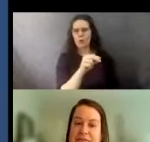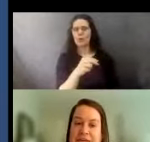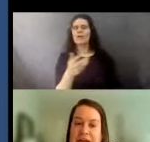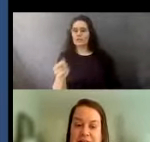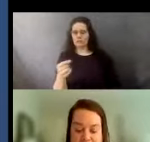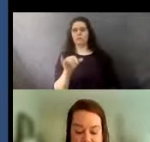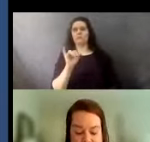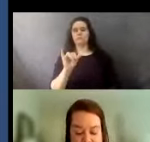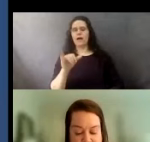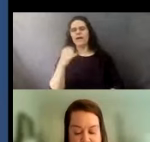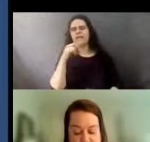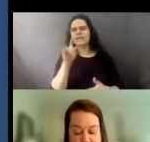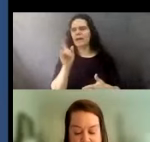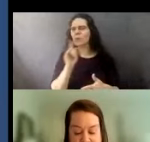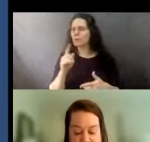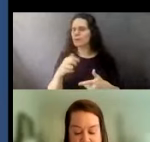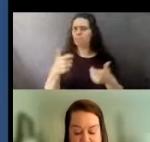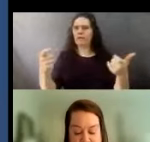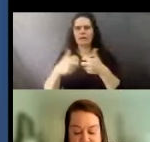and navigate and live with this.